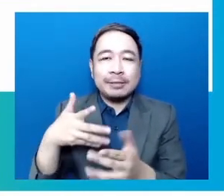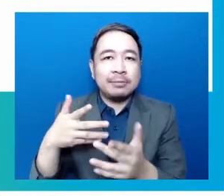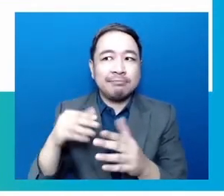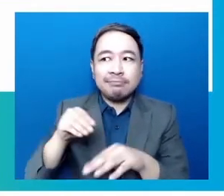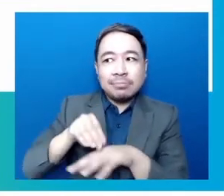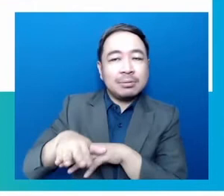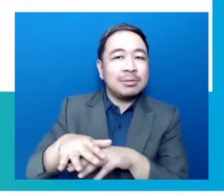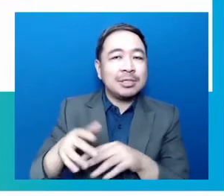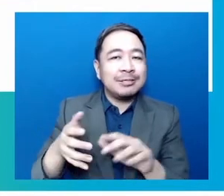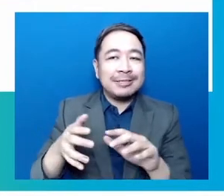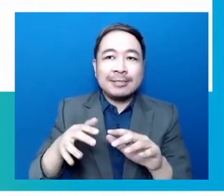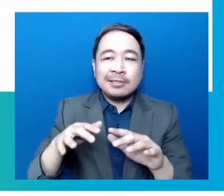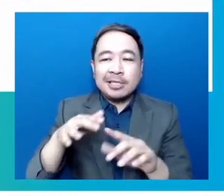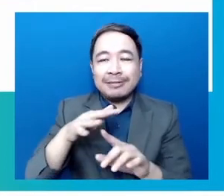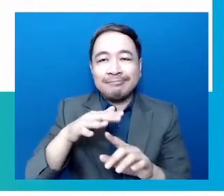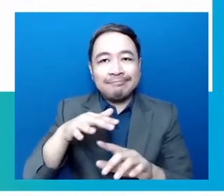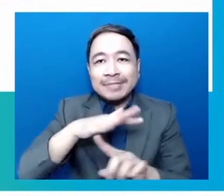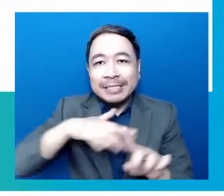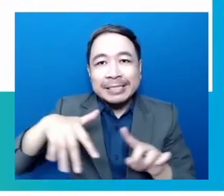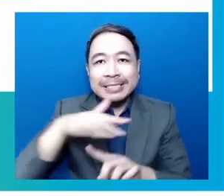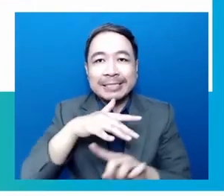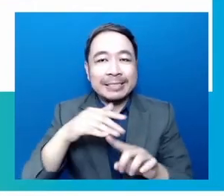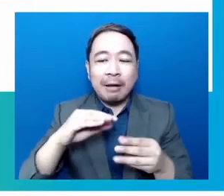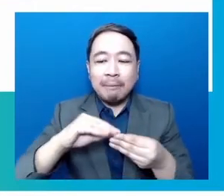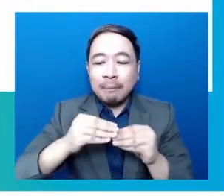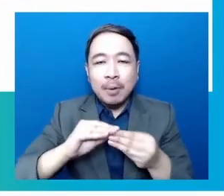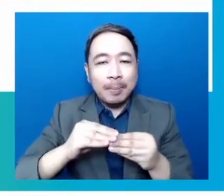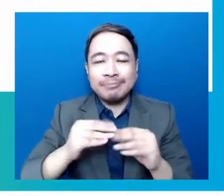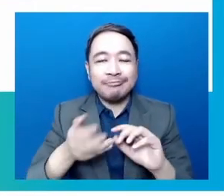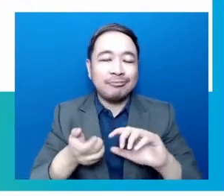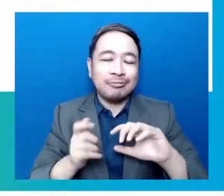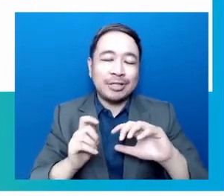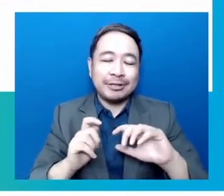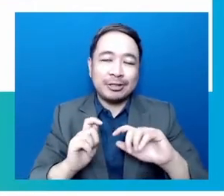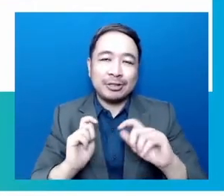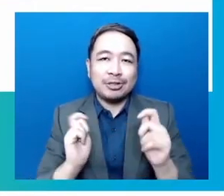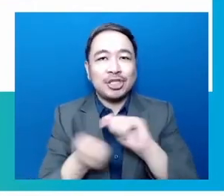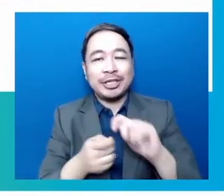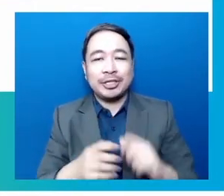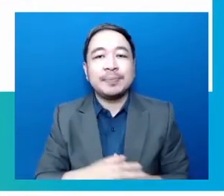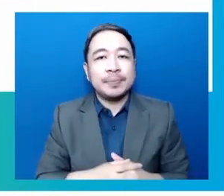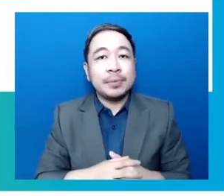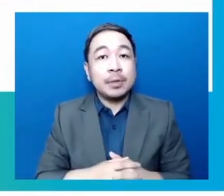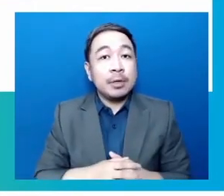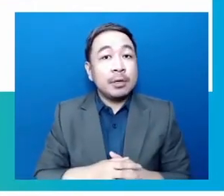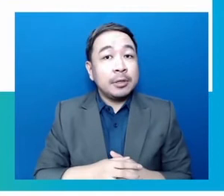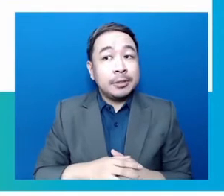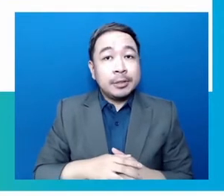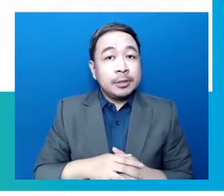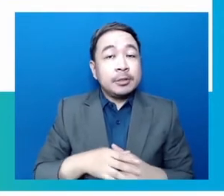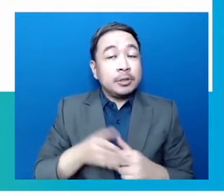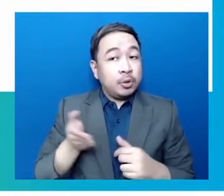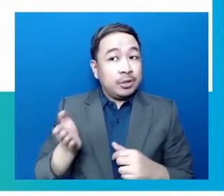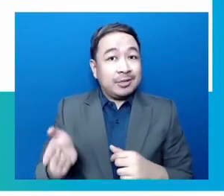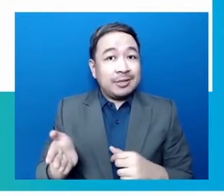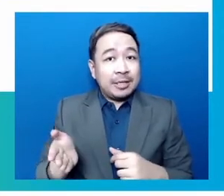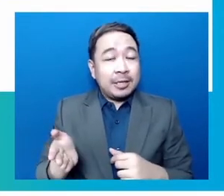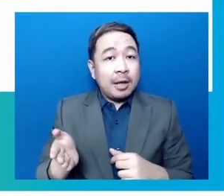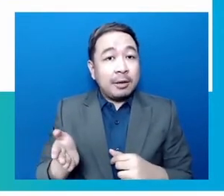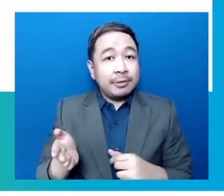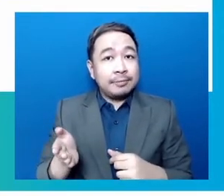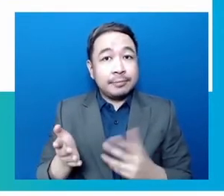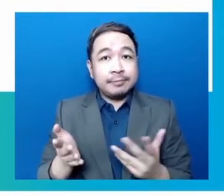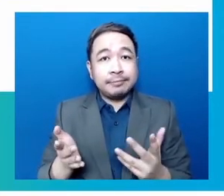And now think about a farmer. The farmers contributes